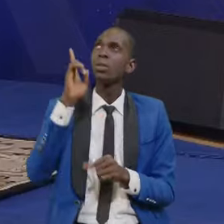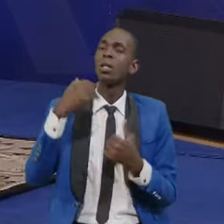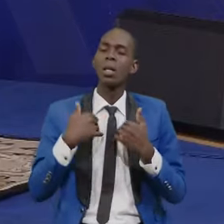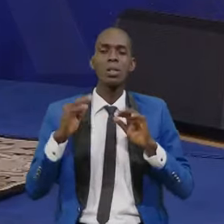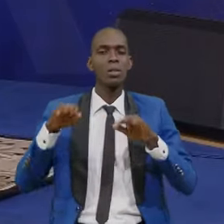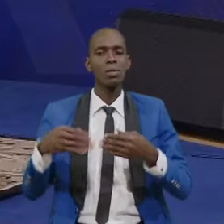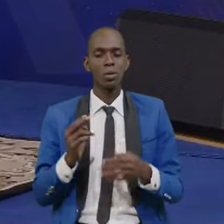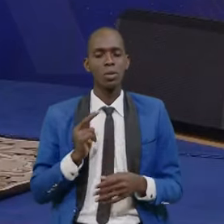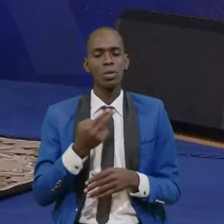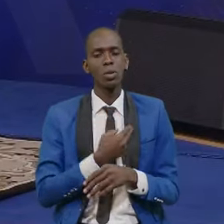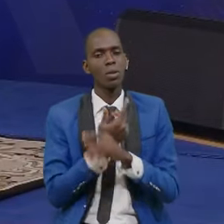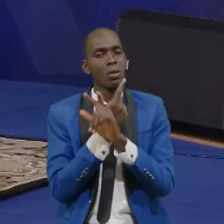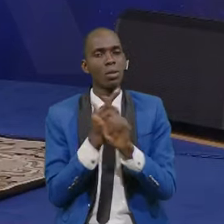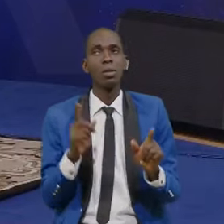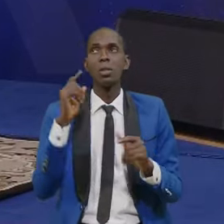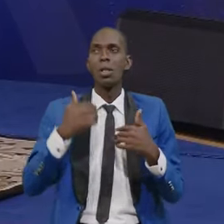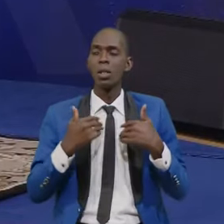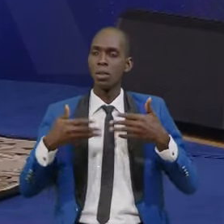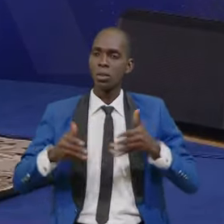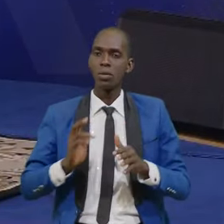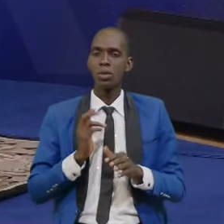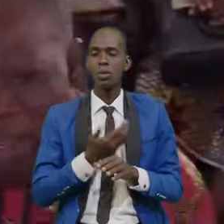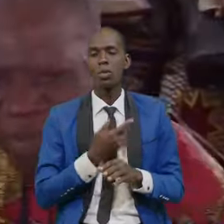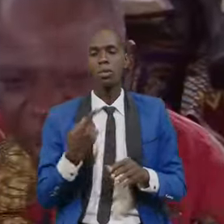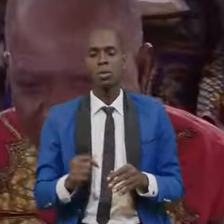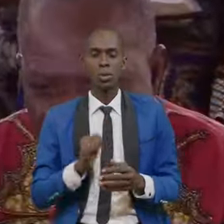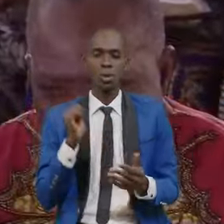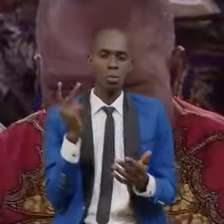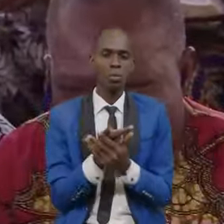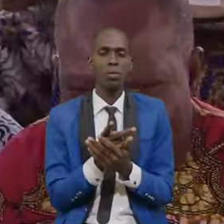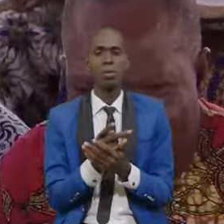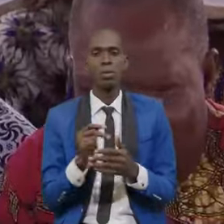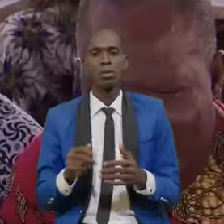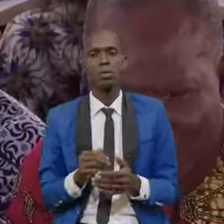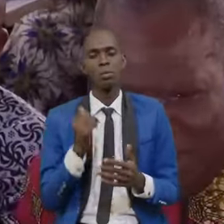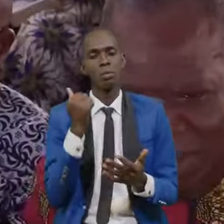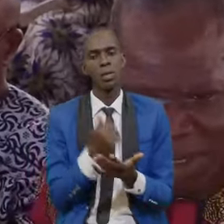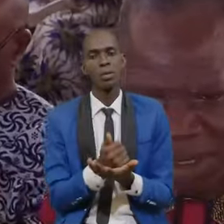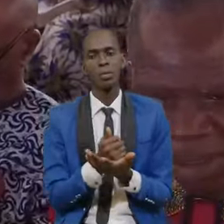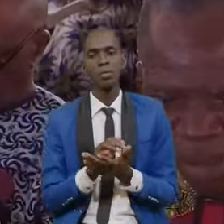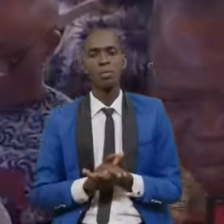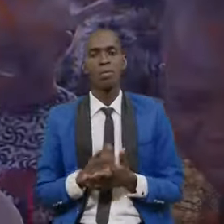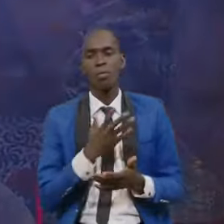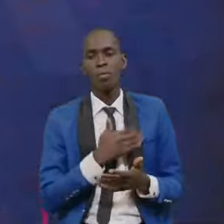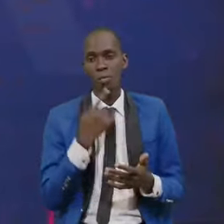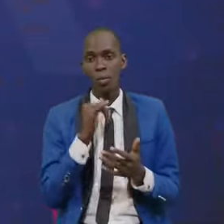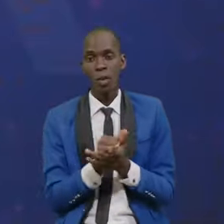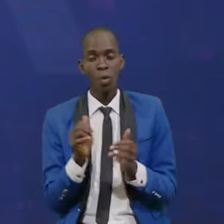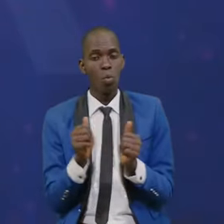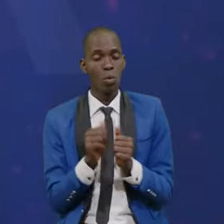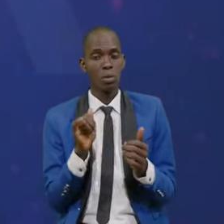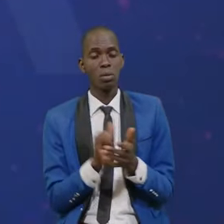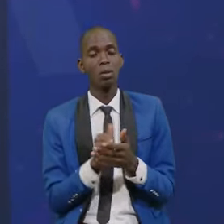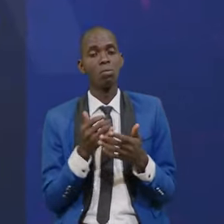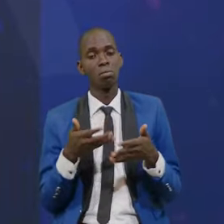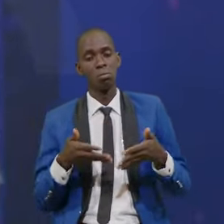has given us license. Amen. And he says, with that liberty and